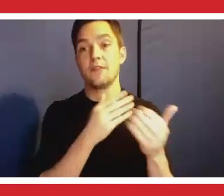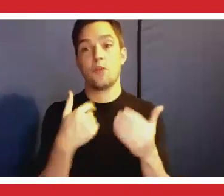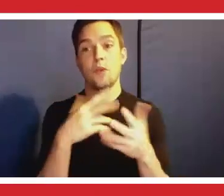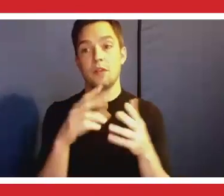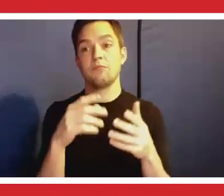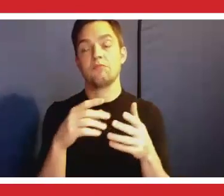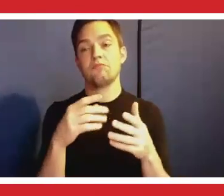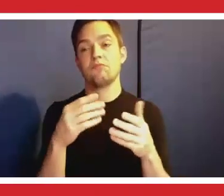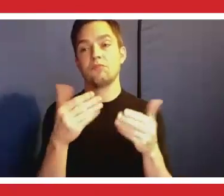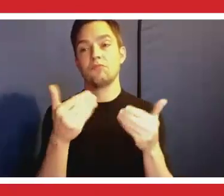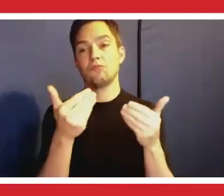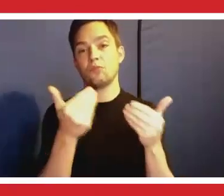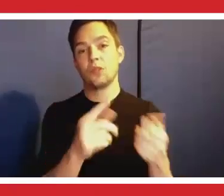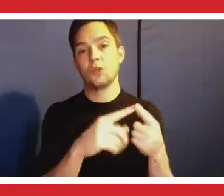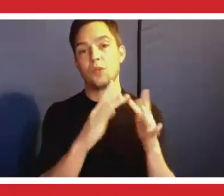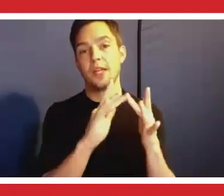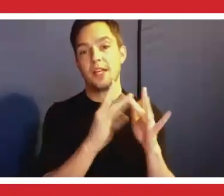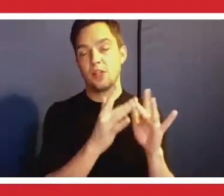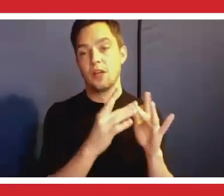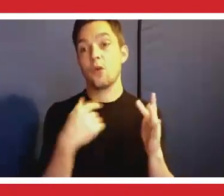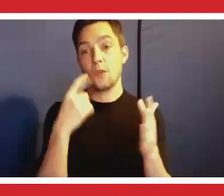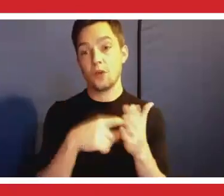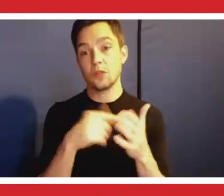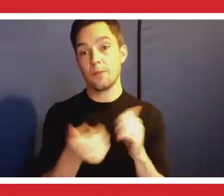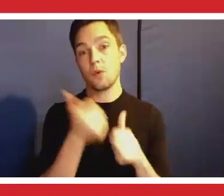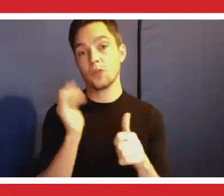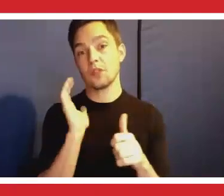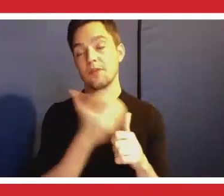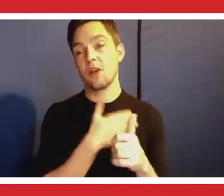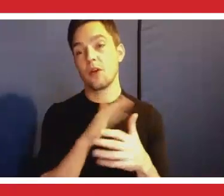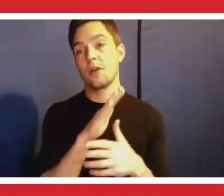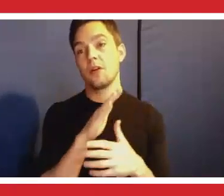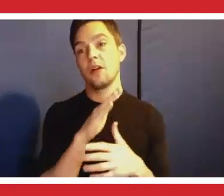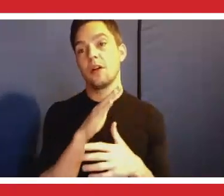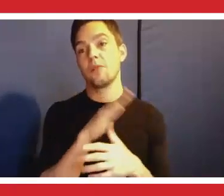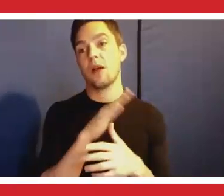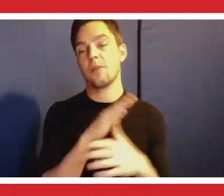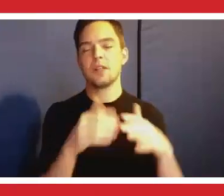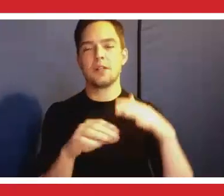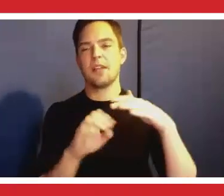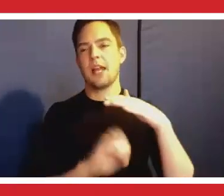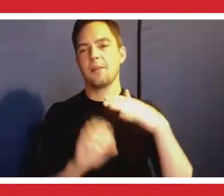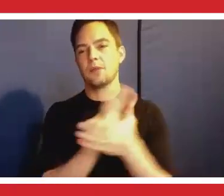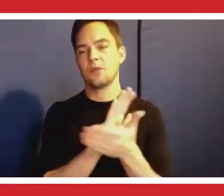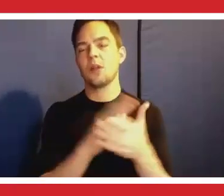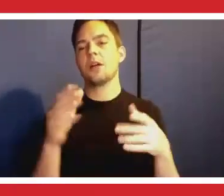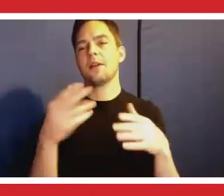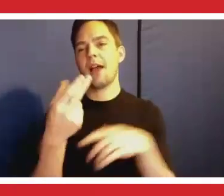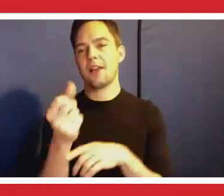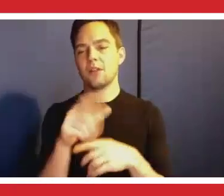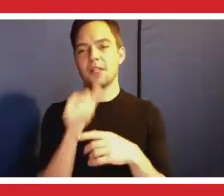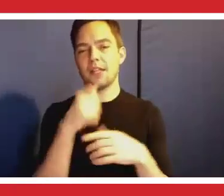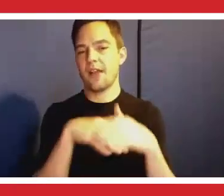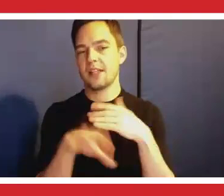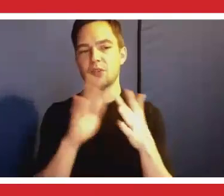to internet, we saw that most of our primary schoolers and high schoolers did not have access to internet in